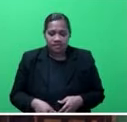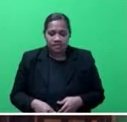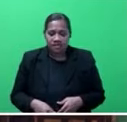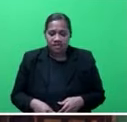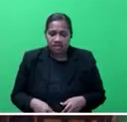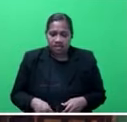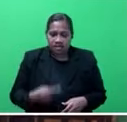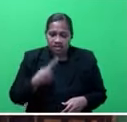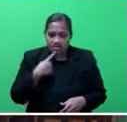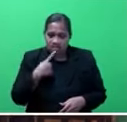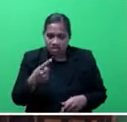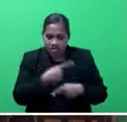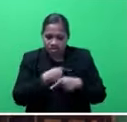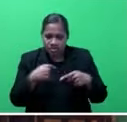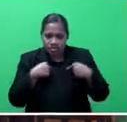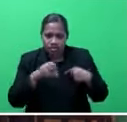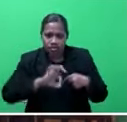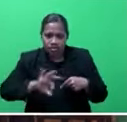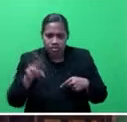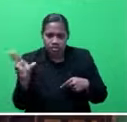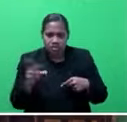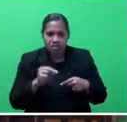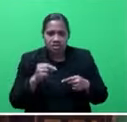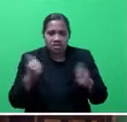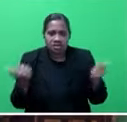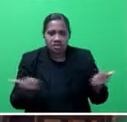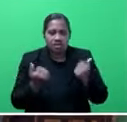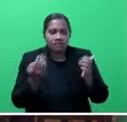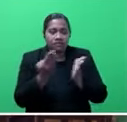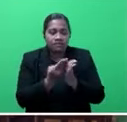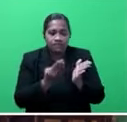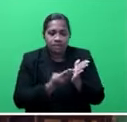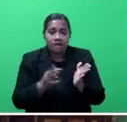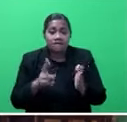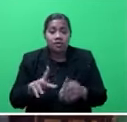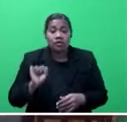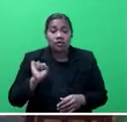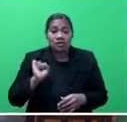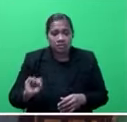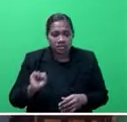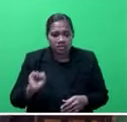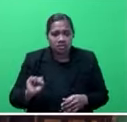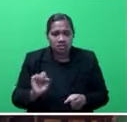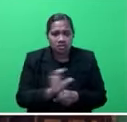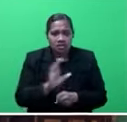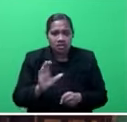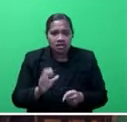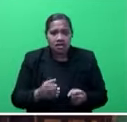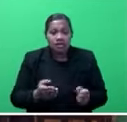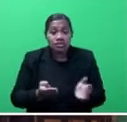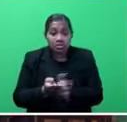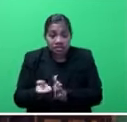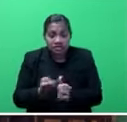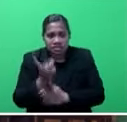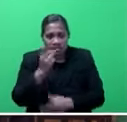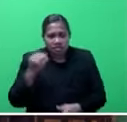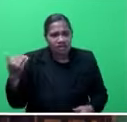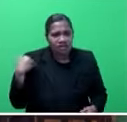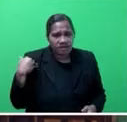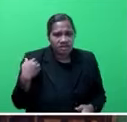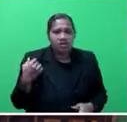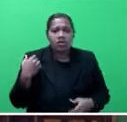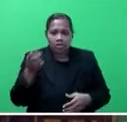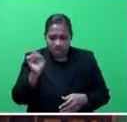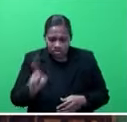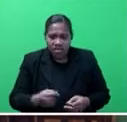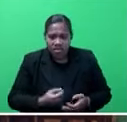say that we have not done enough in this budget for the bus operators and that services may be affected. That's what they issued a statement